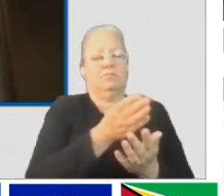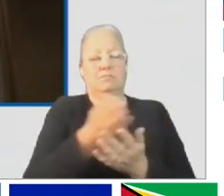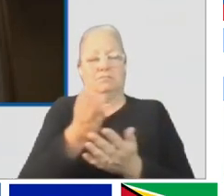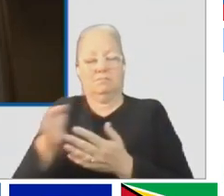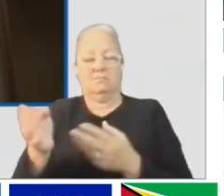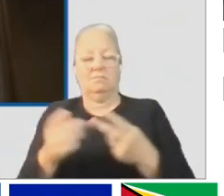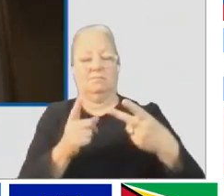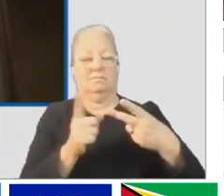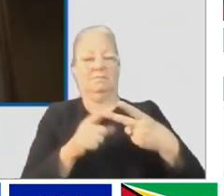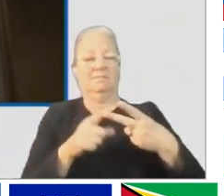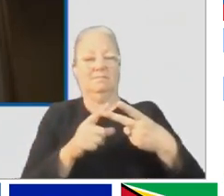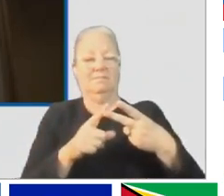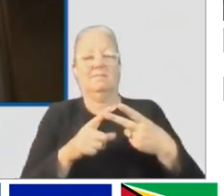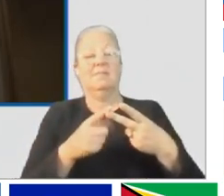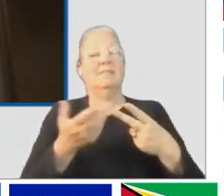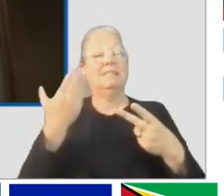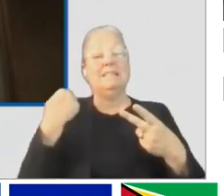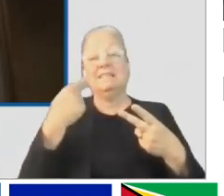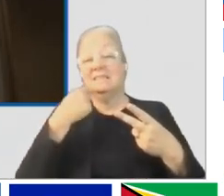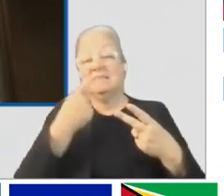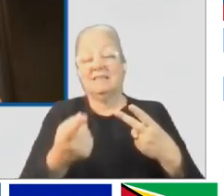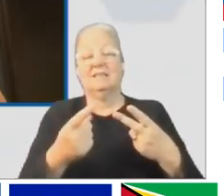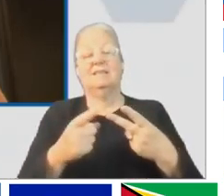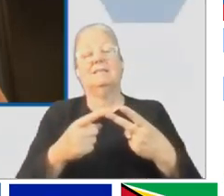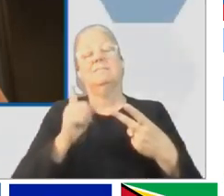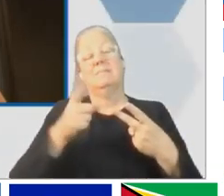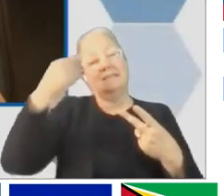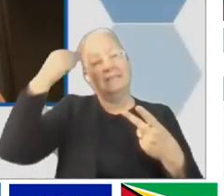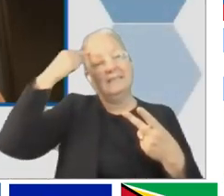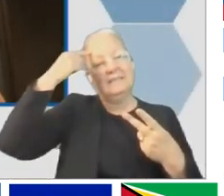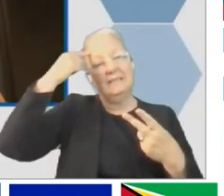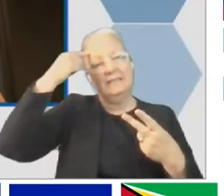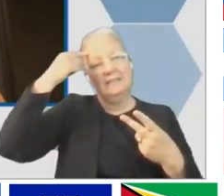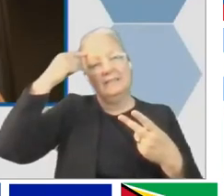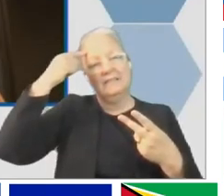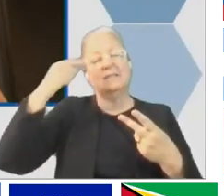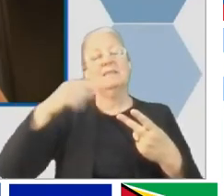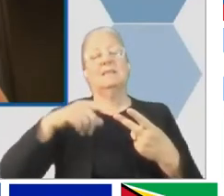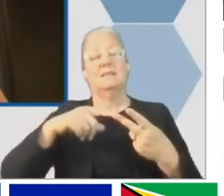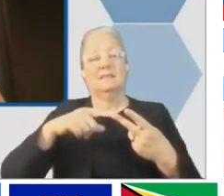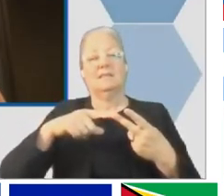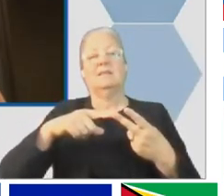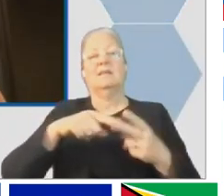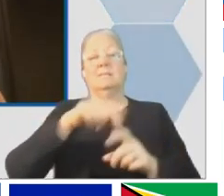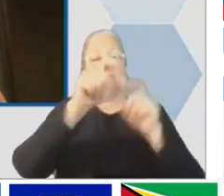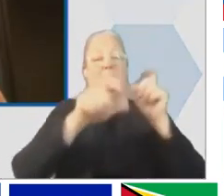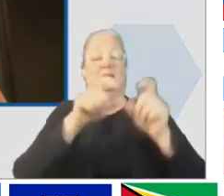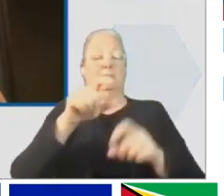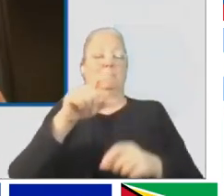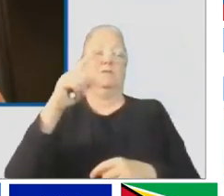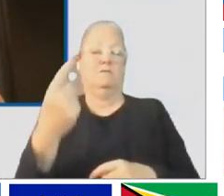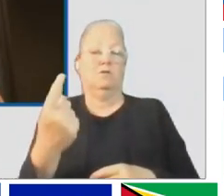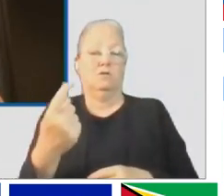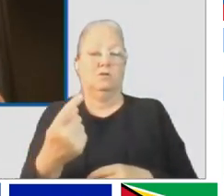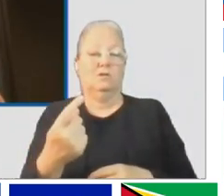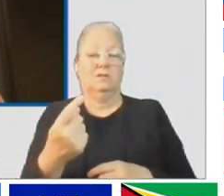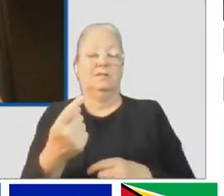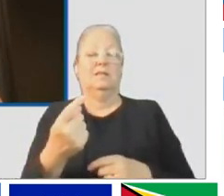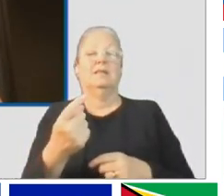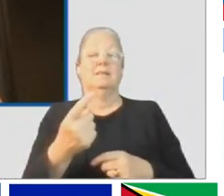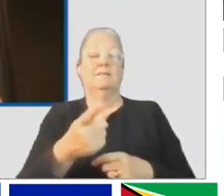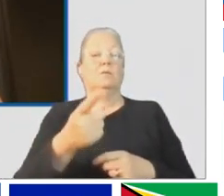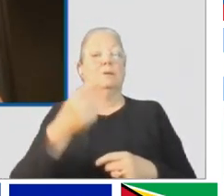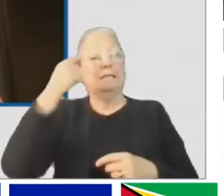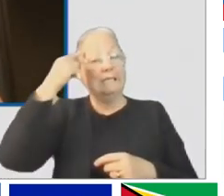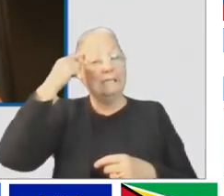some of Liz's remarks, are considering employee safety. People must come first, and it's hard to meet the mission if we're worried about things like